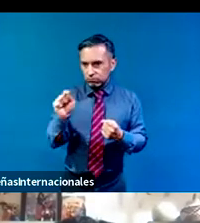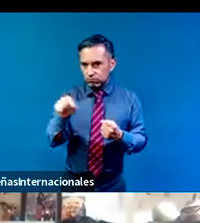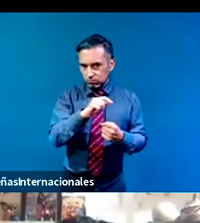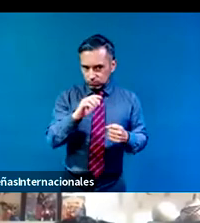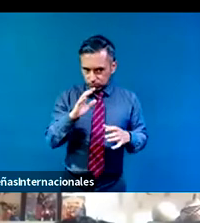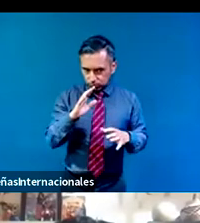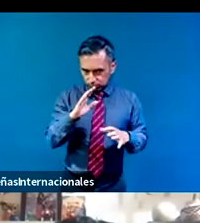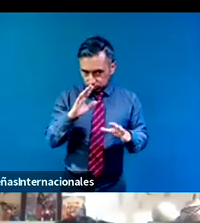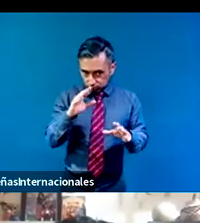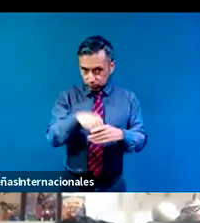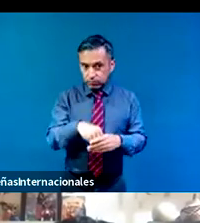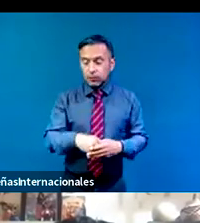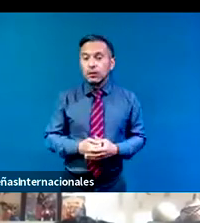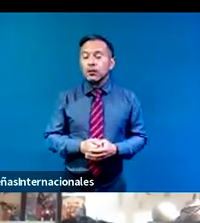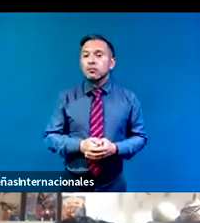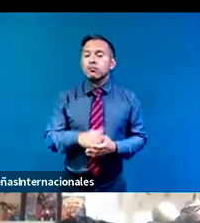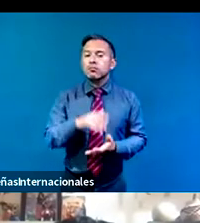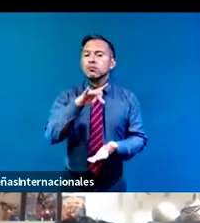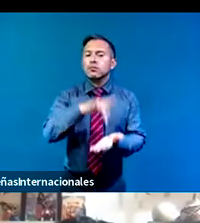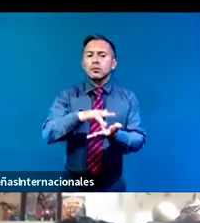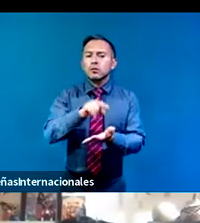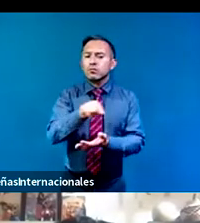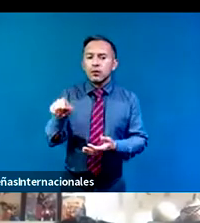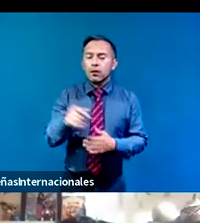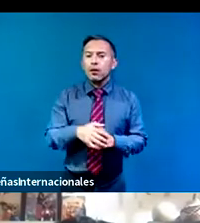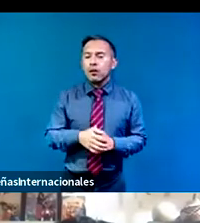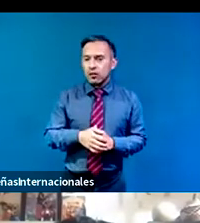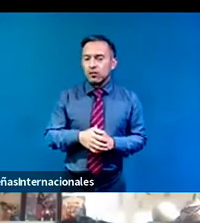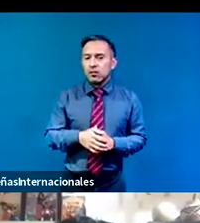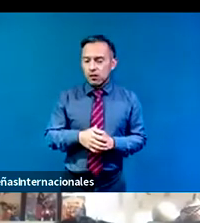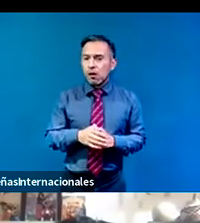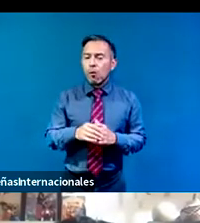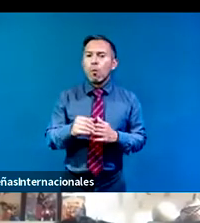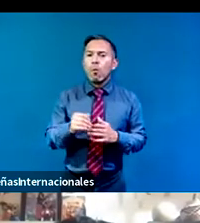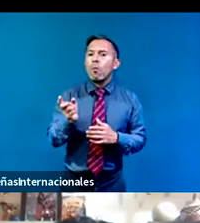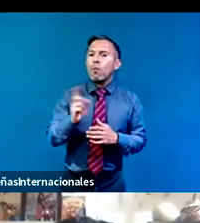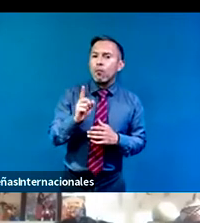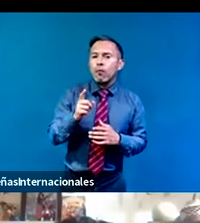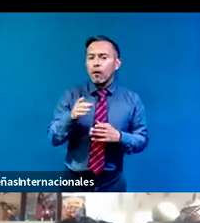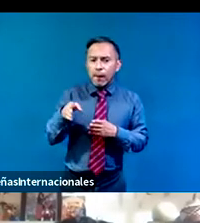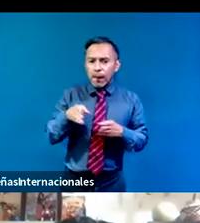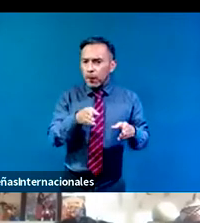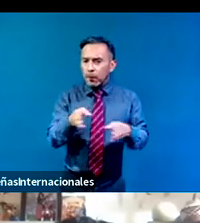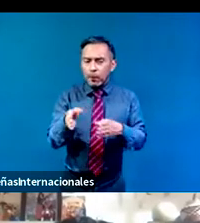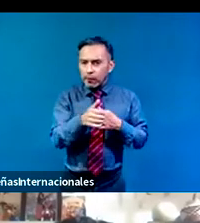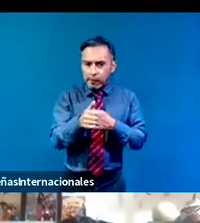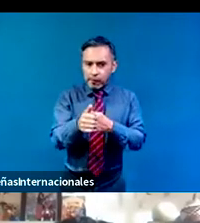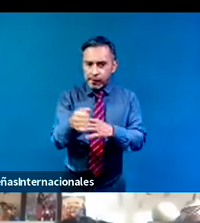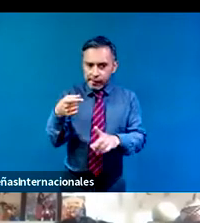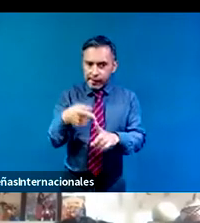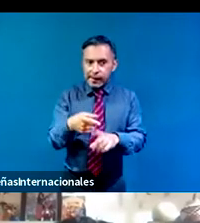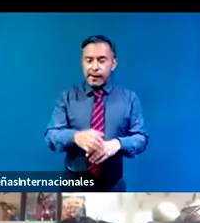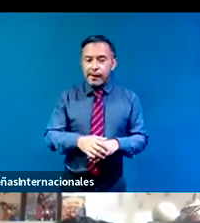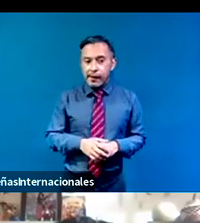to go. And it is only through the localization of our efforts that we will be able to